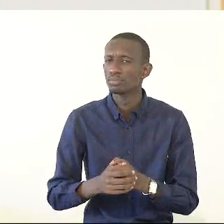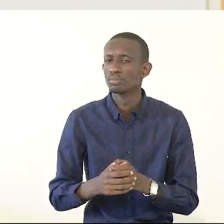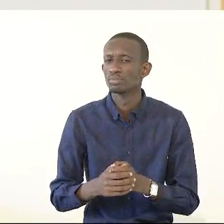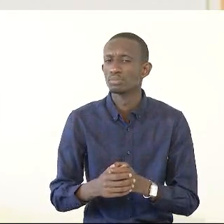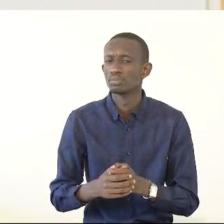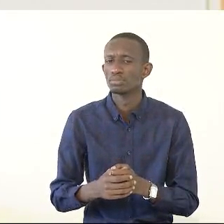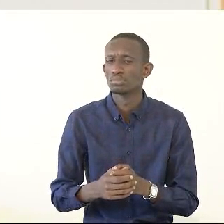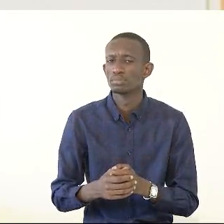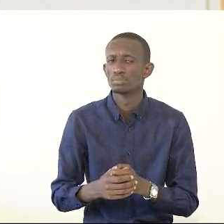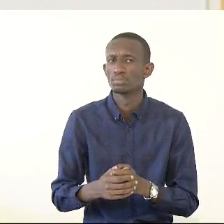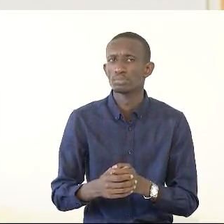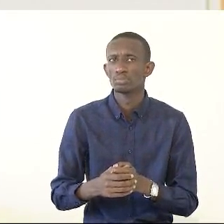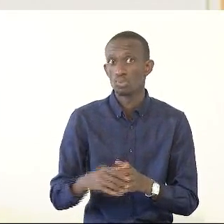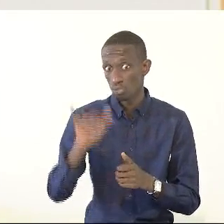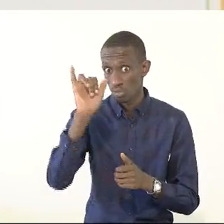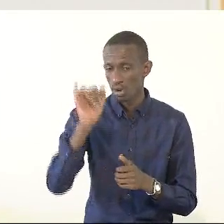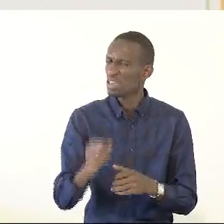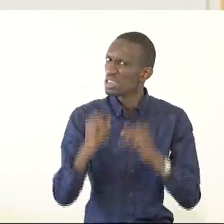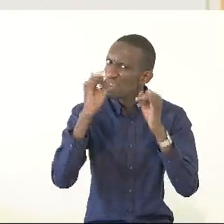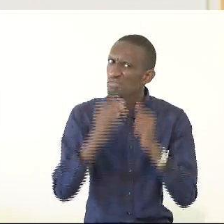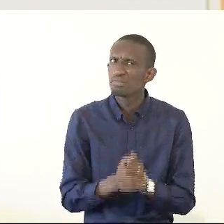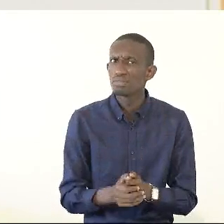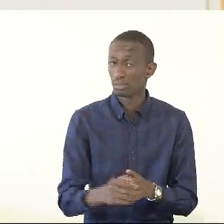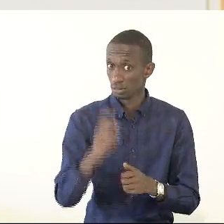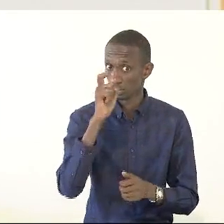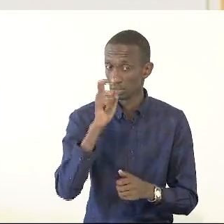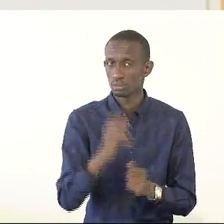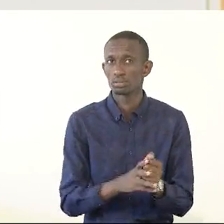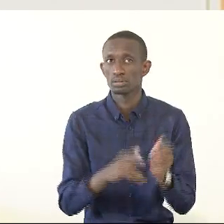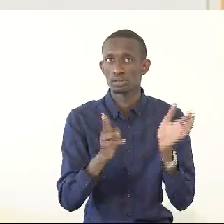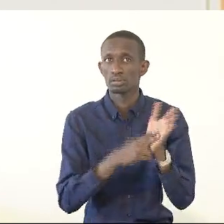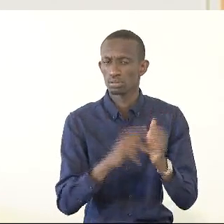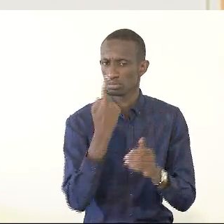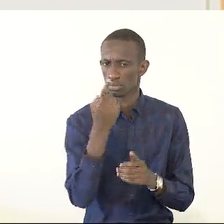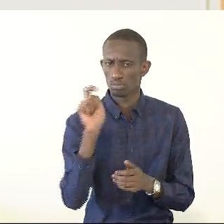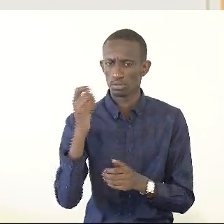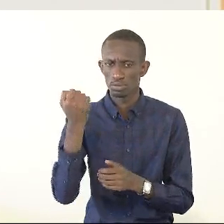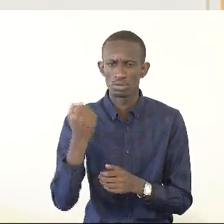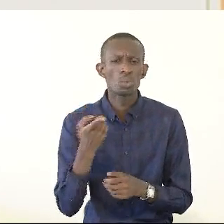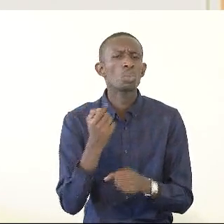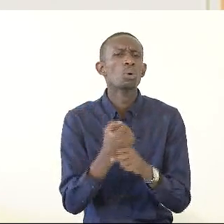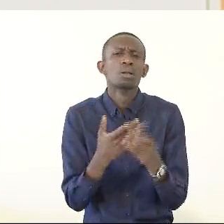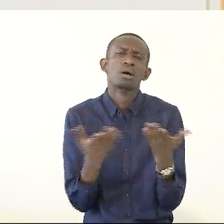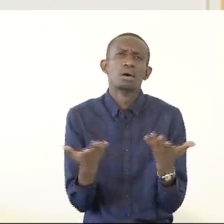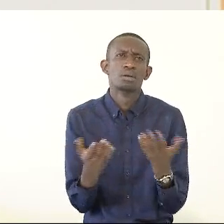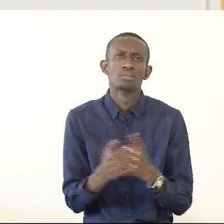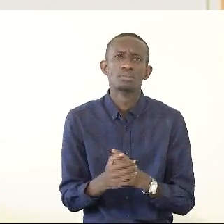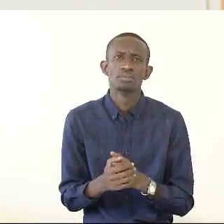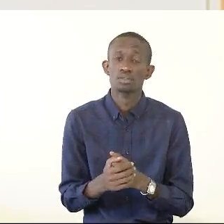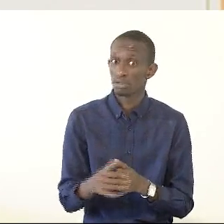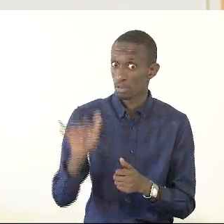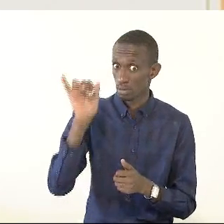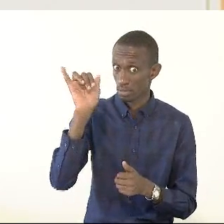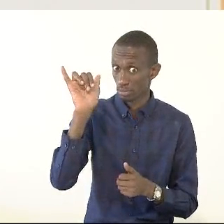equal to 1.5. How do you do this? What you do, you need to go back into your equation. You have now